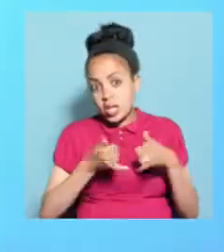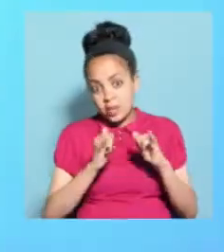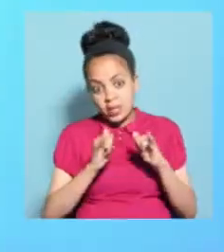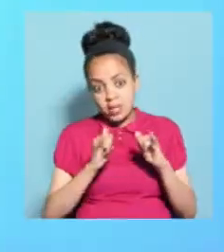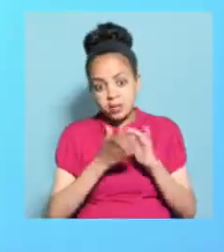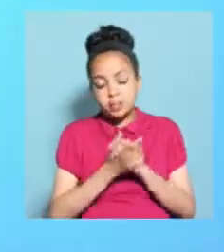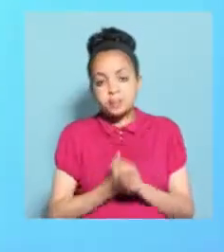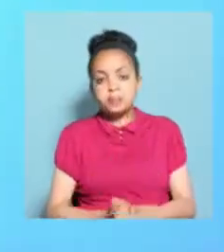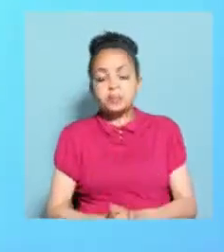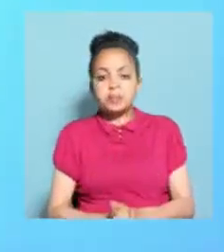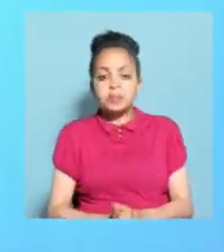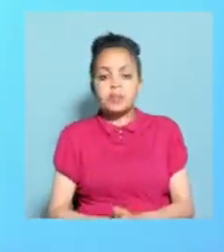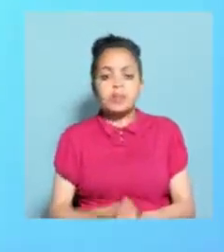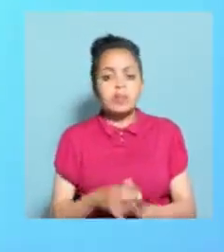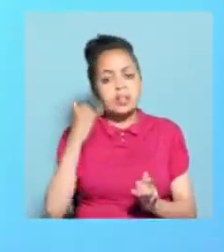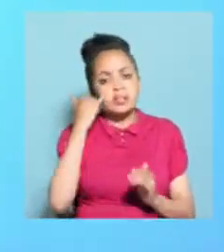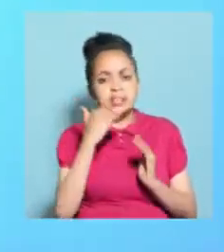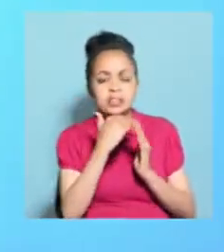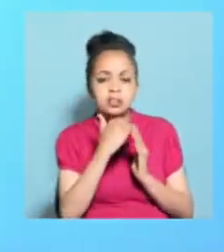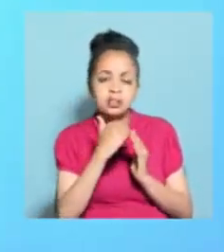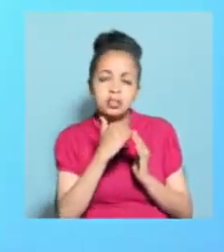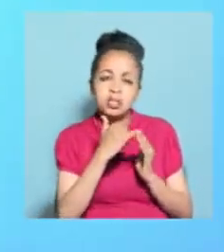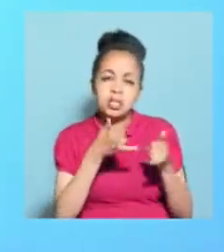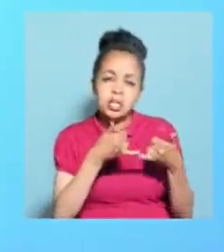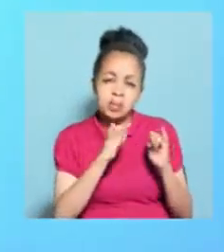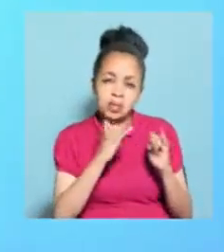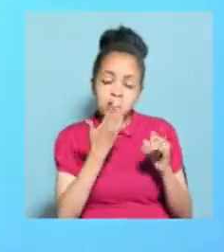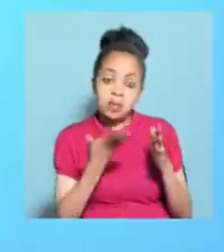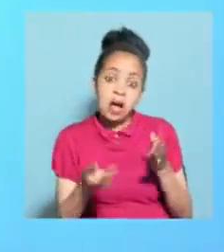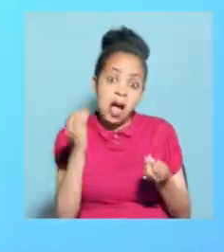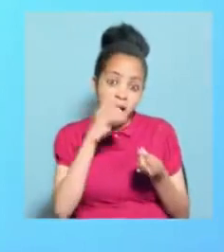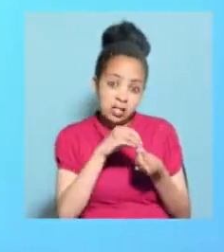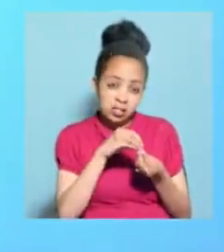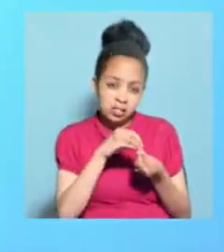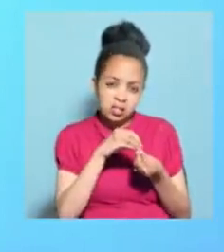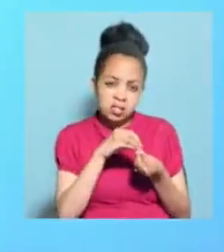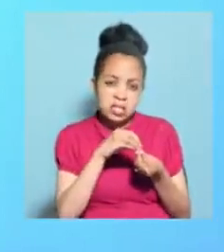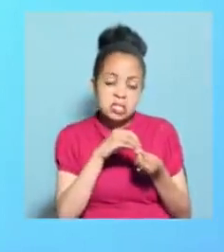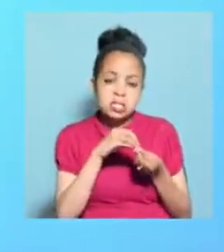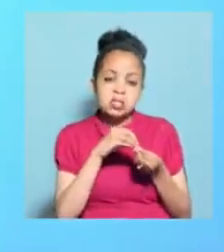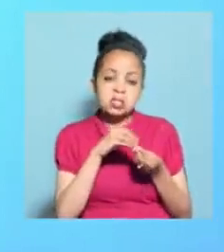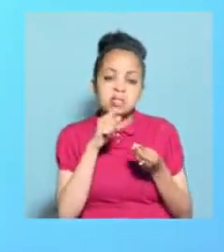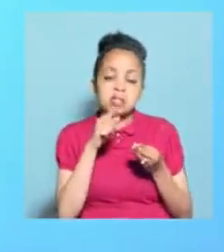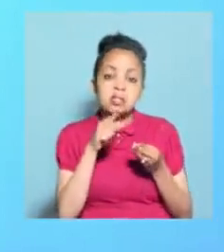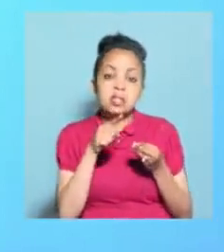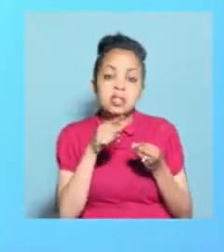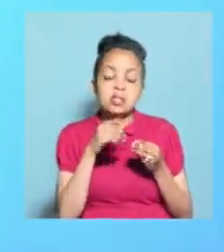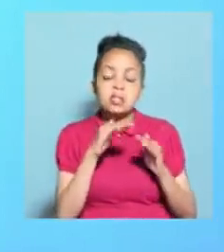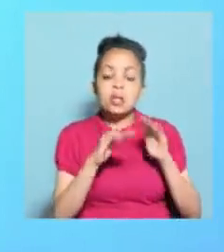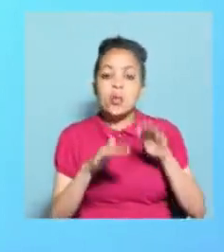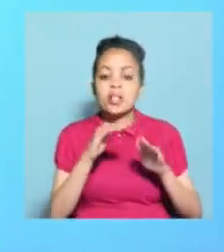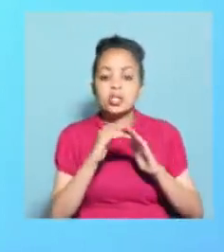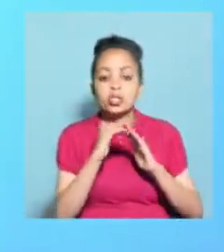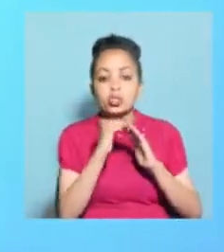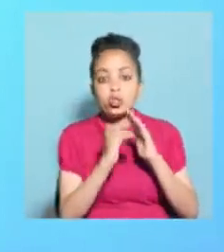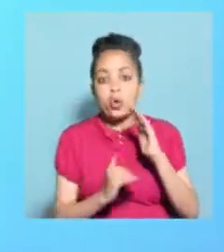If certain concentration of inhibitor become added, the rate become drop here.